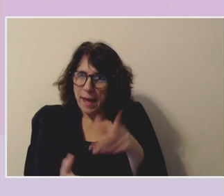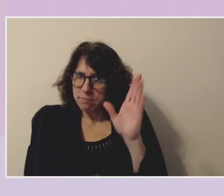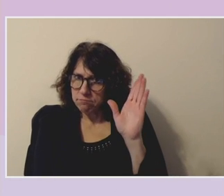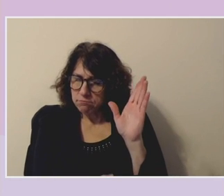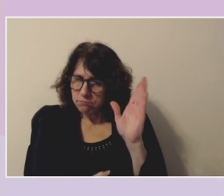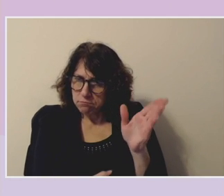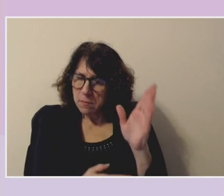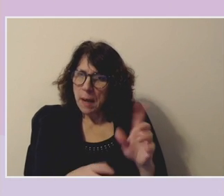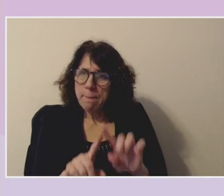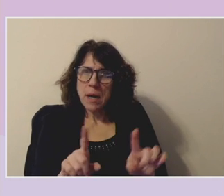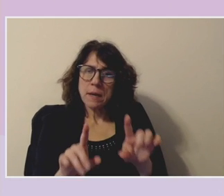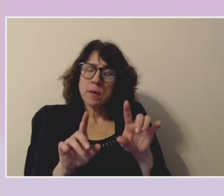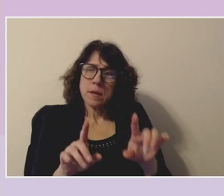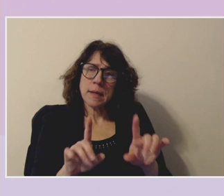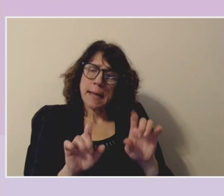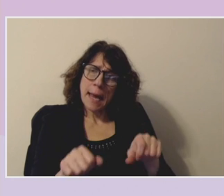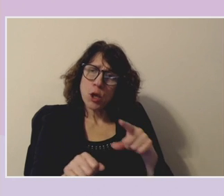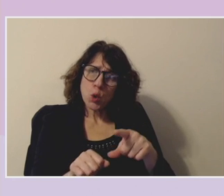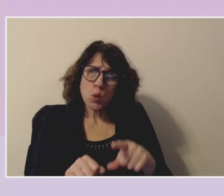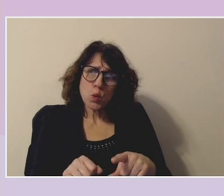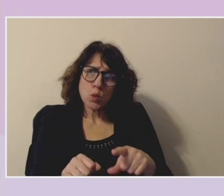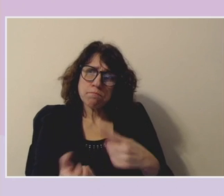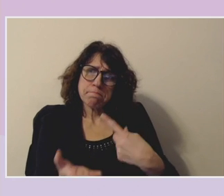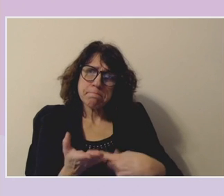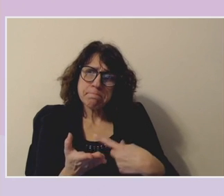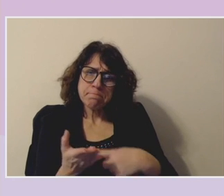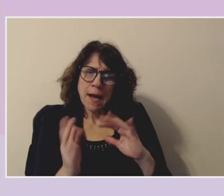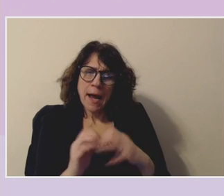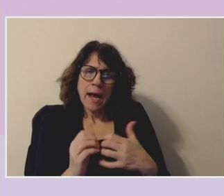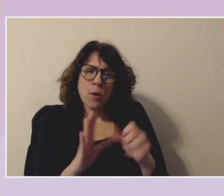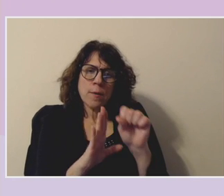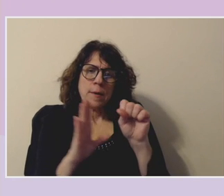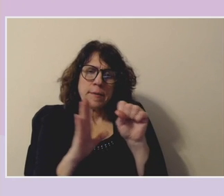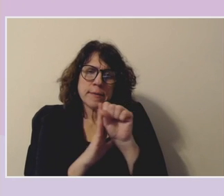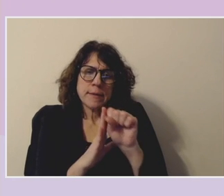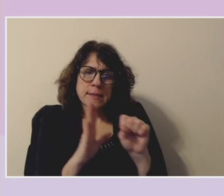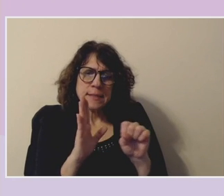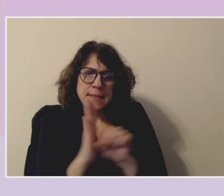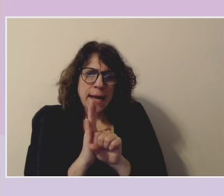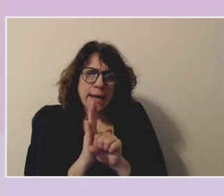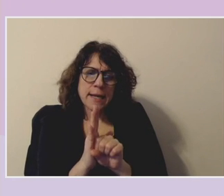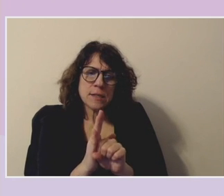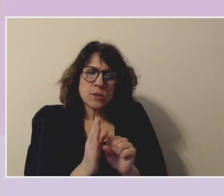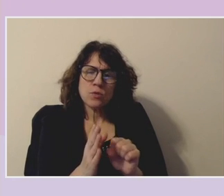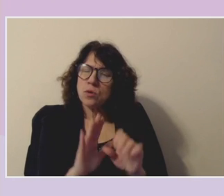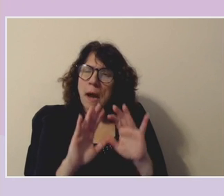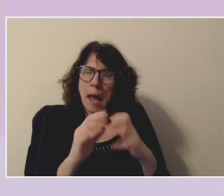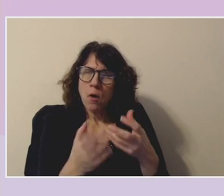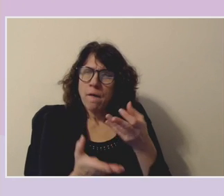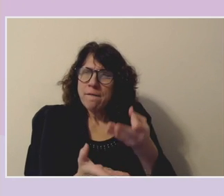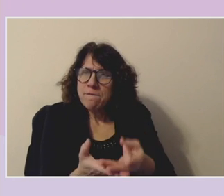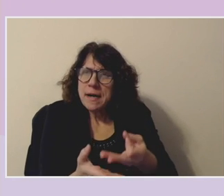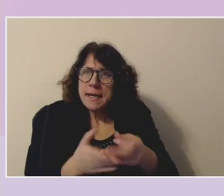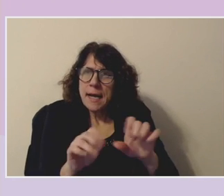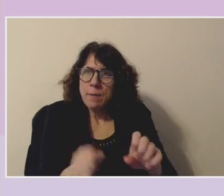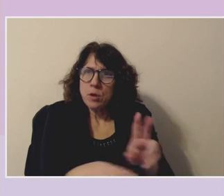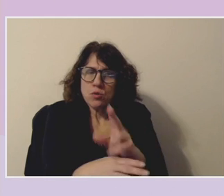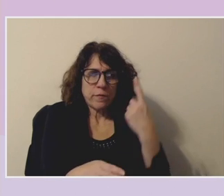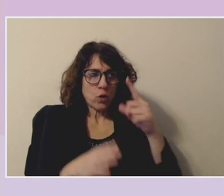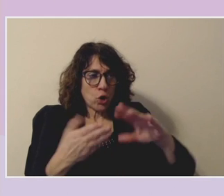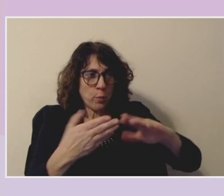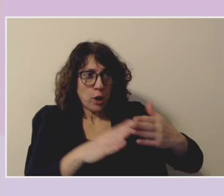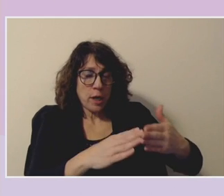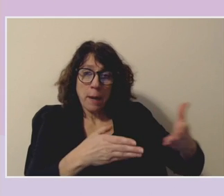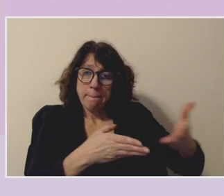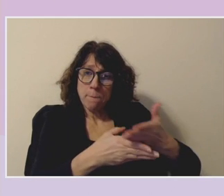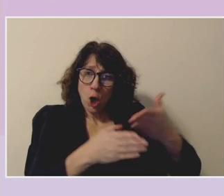you talk about how states or how funding can be used for community partners integrating mental